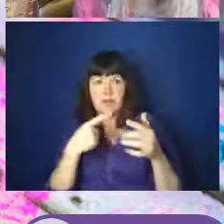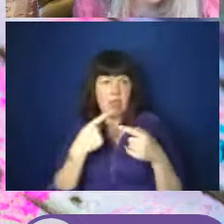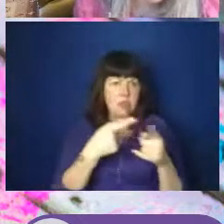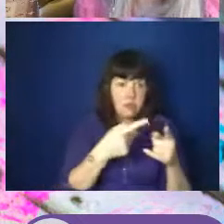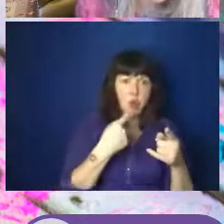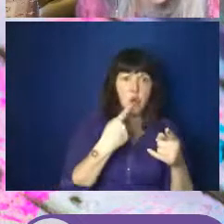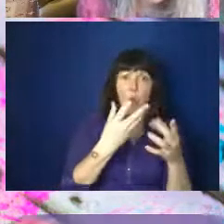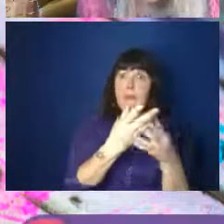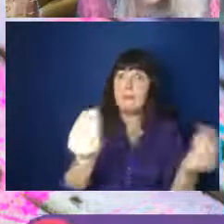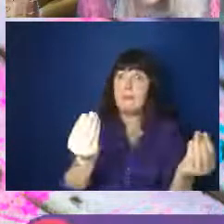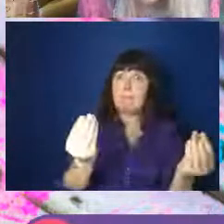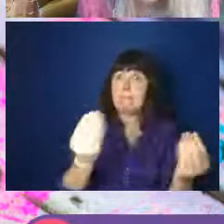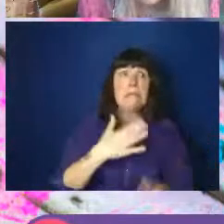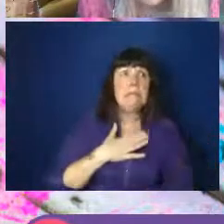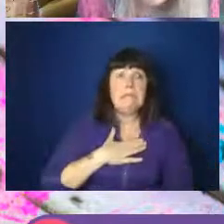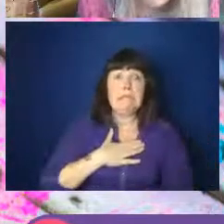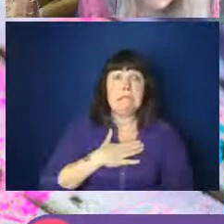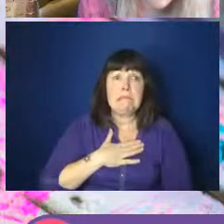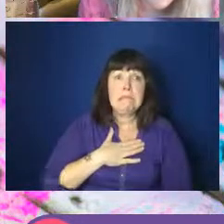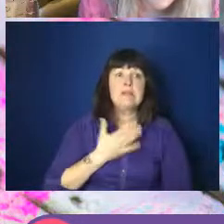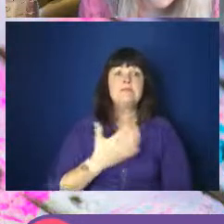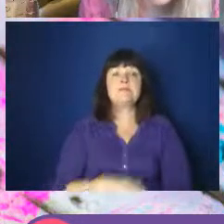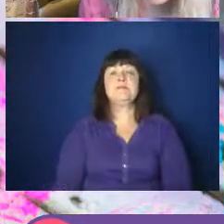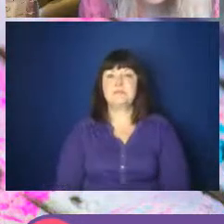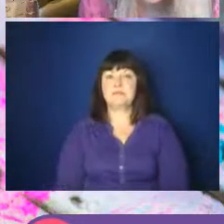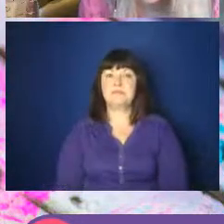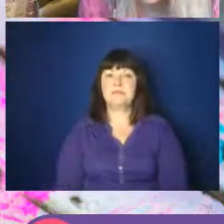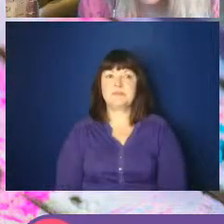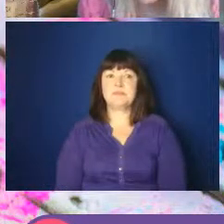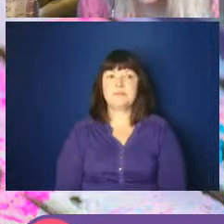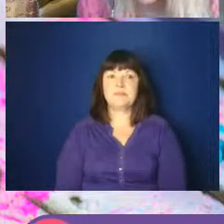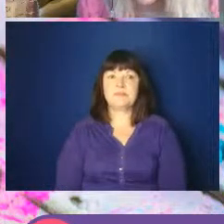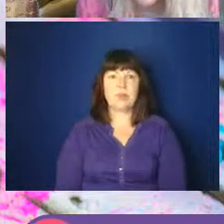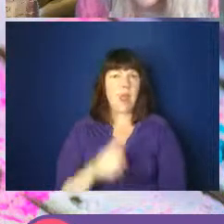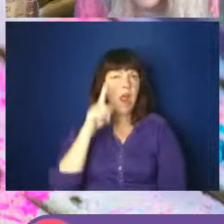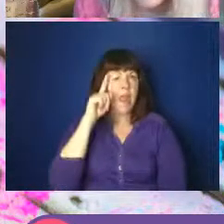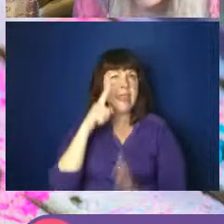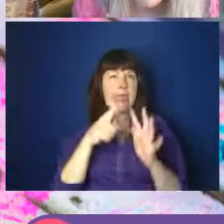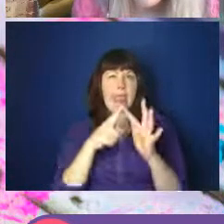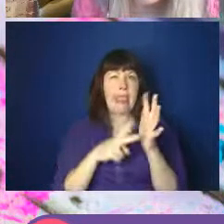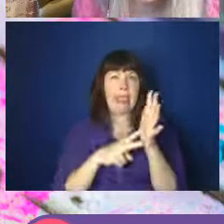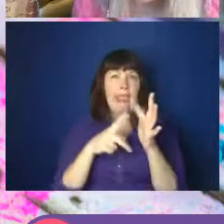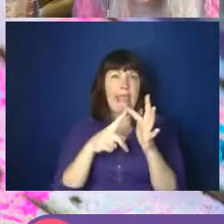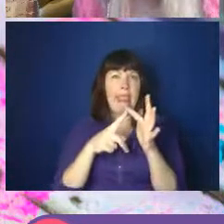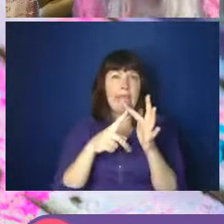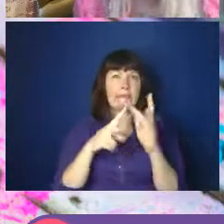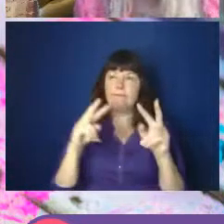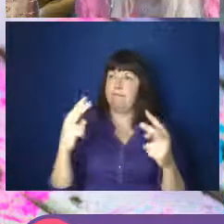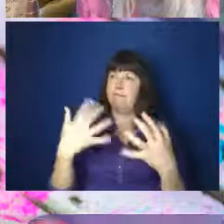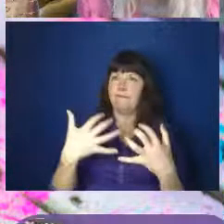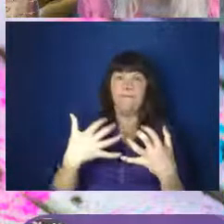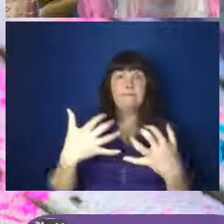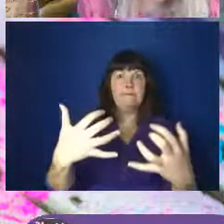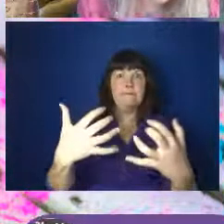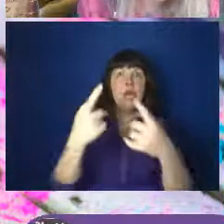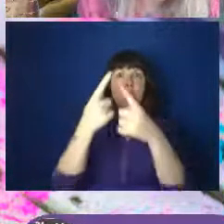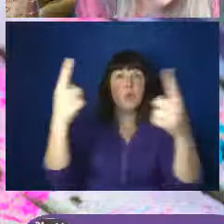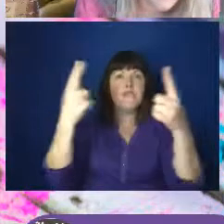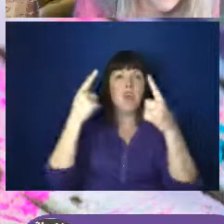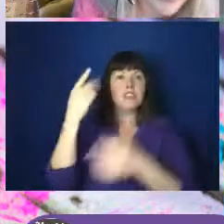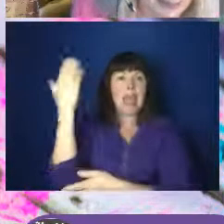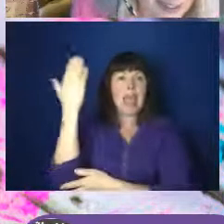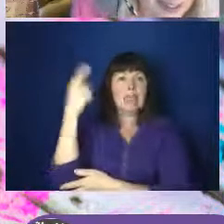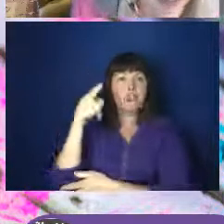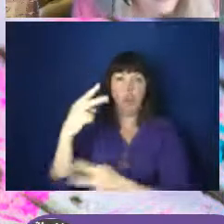you're watching. I think she actually watched me do a lecture at a university this week. So thank you for joining me.